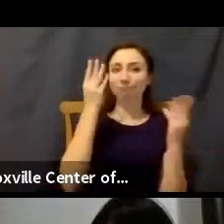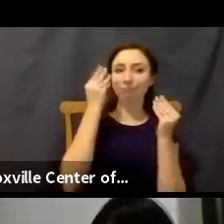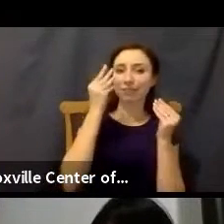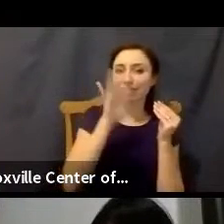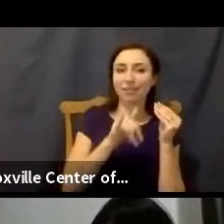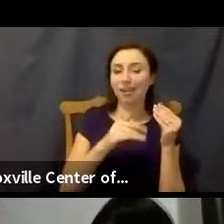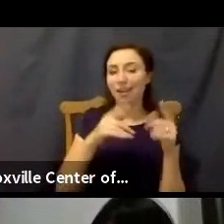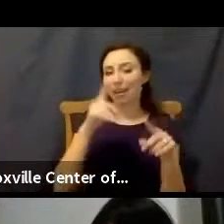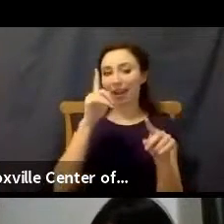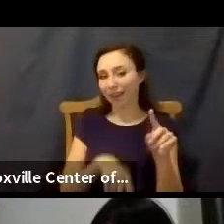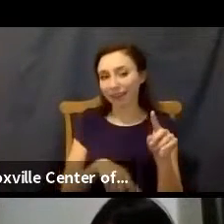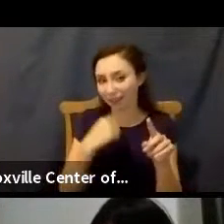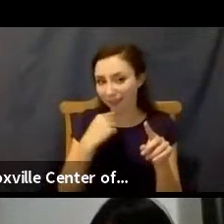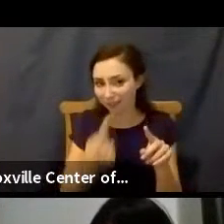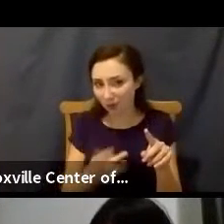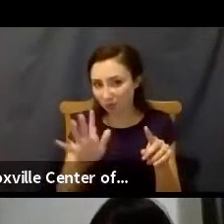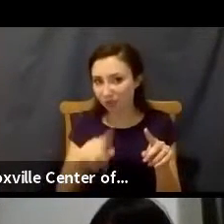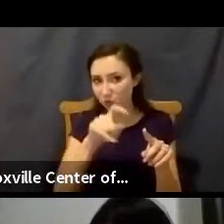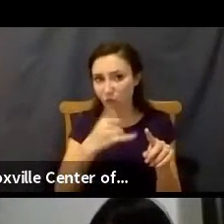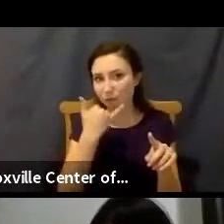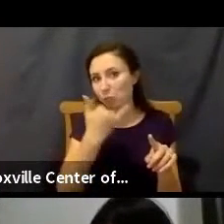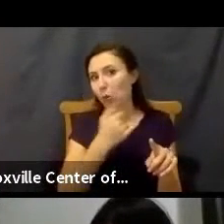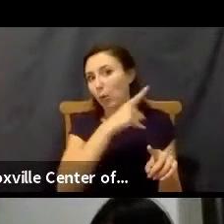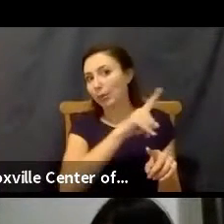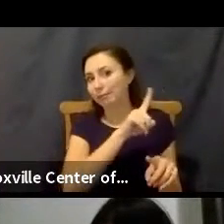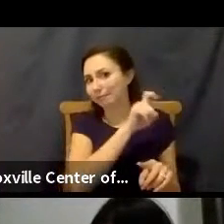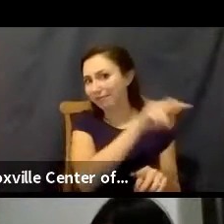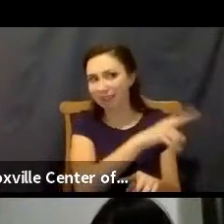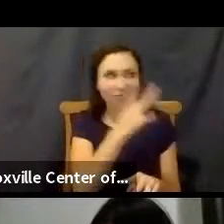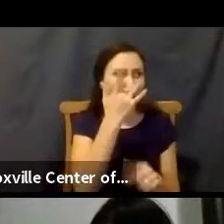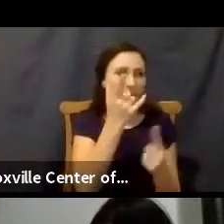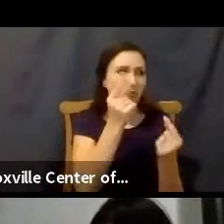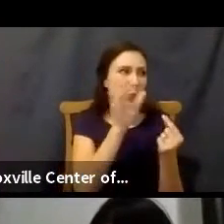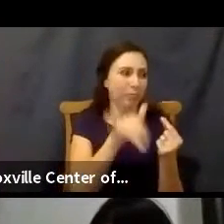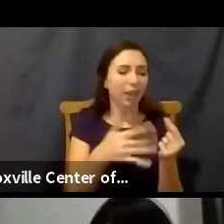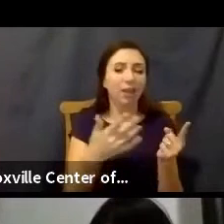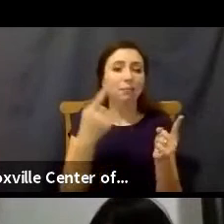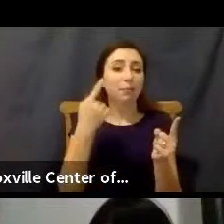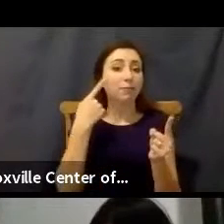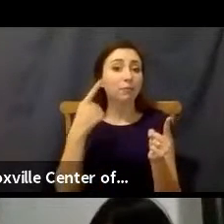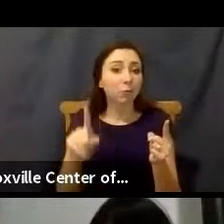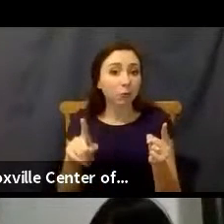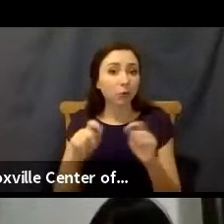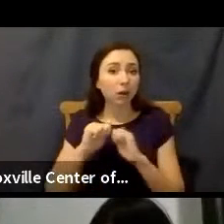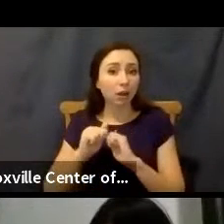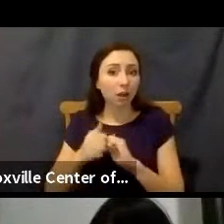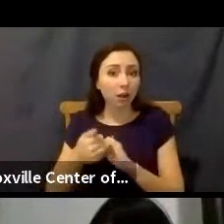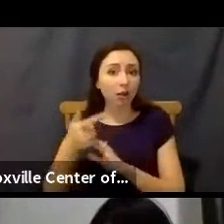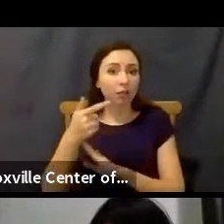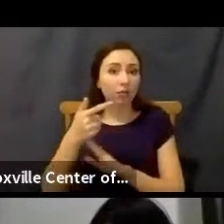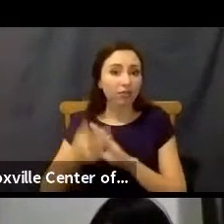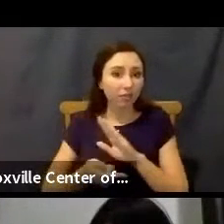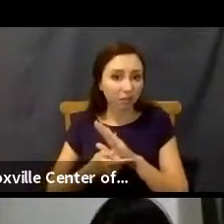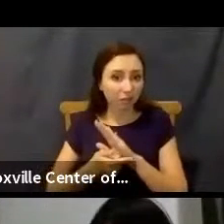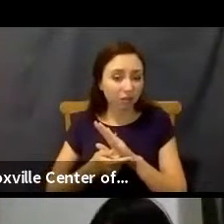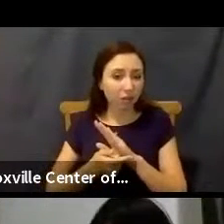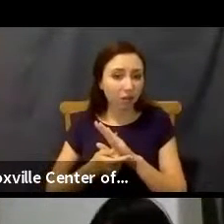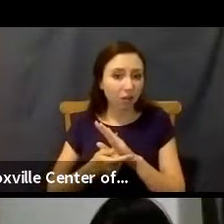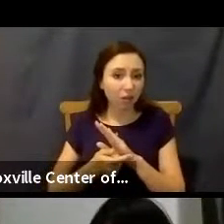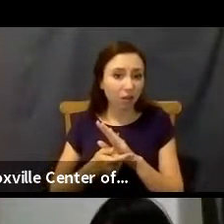to call that county commissioner and ask him or her. As far as how